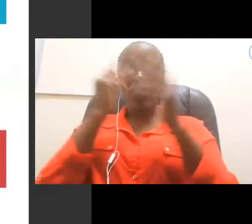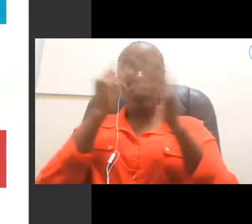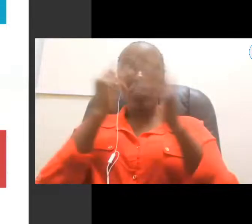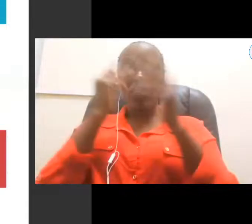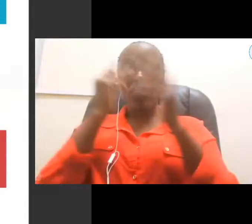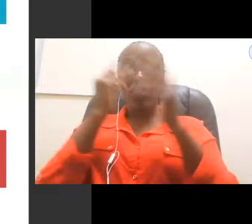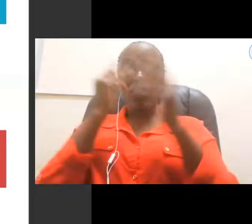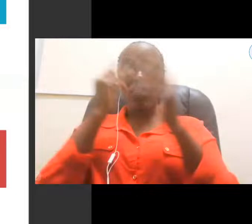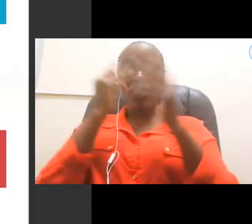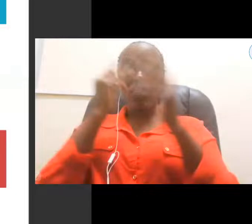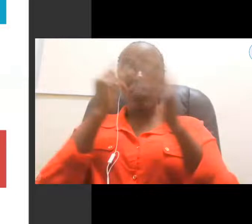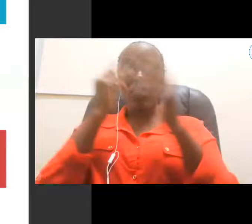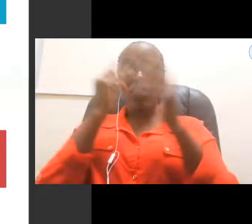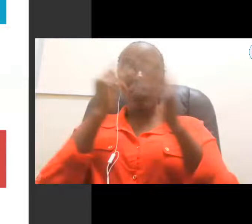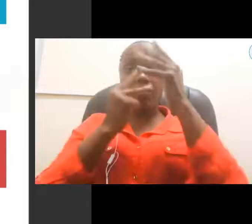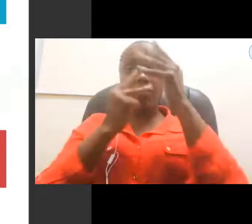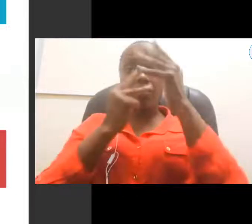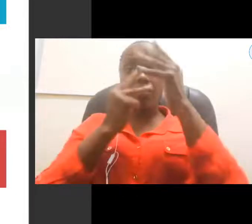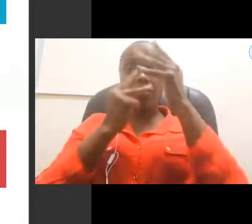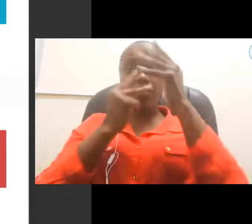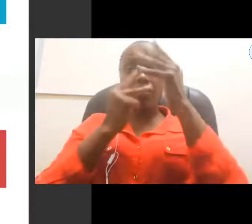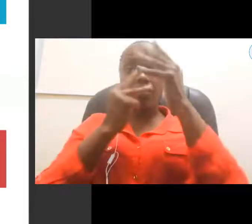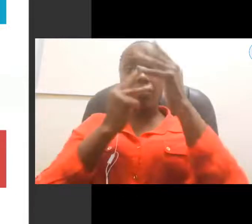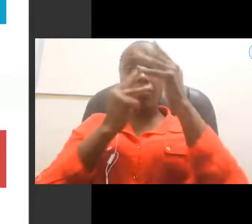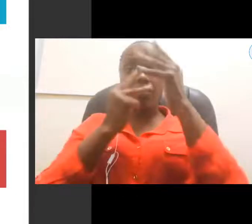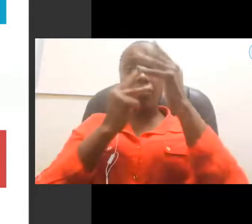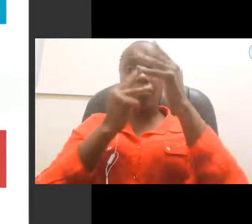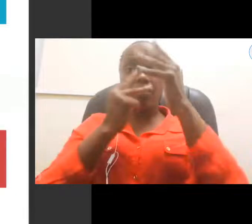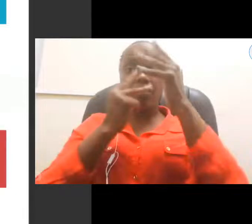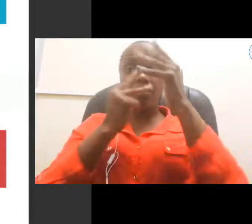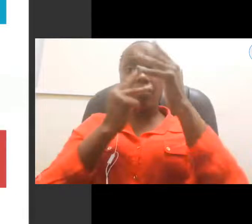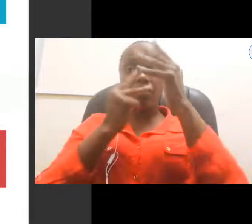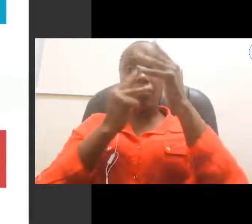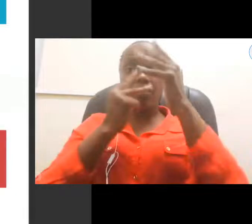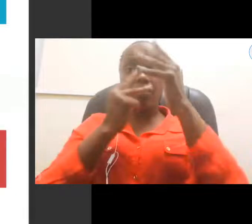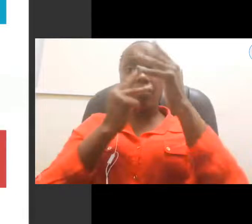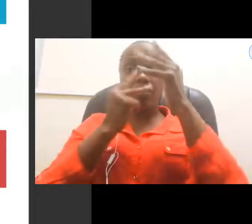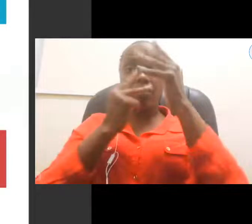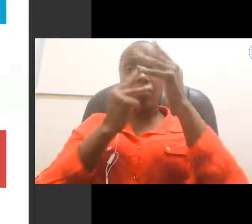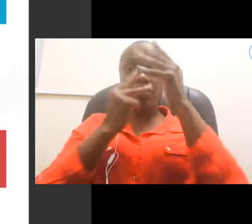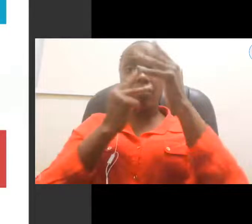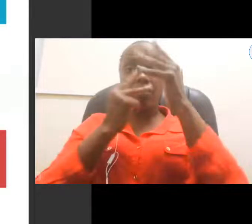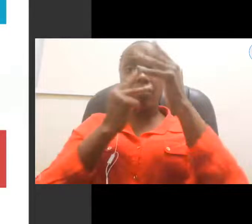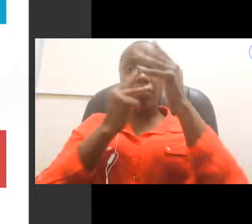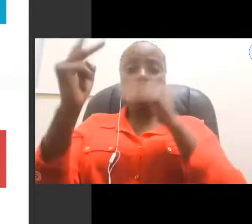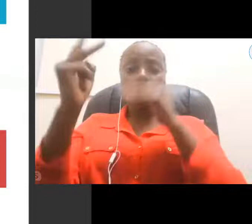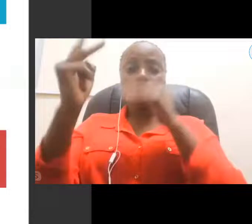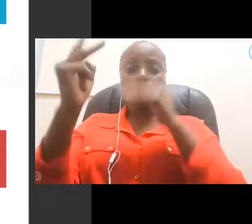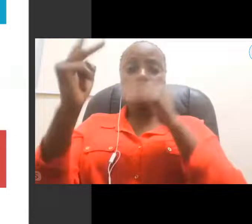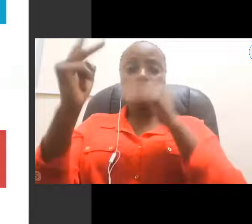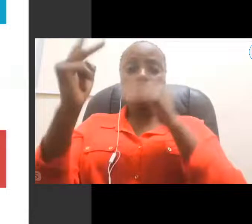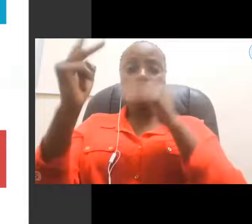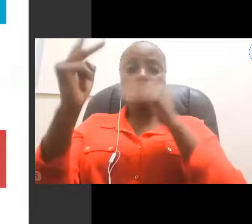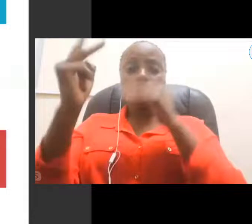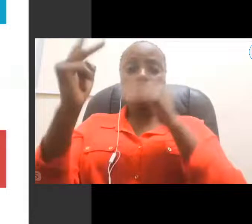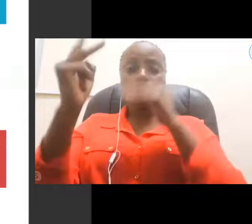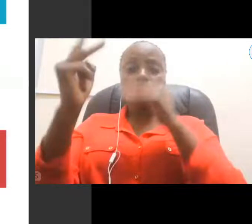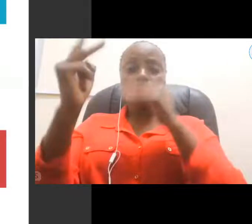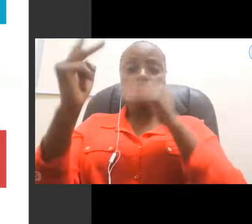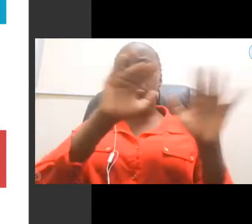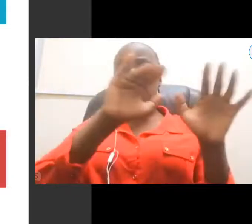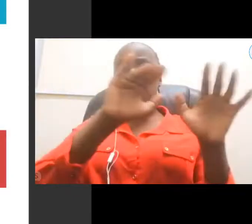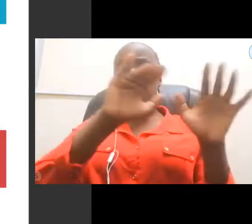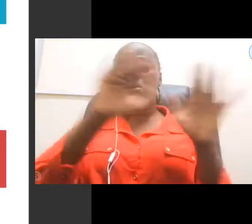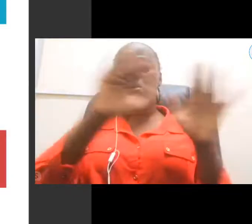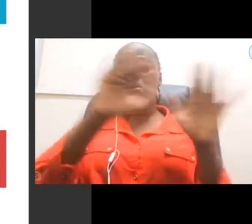the past. And then based on the long-term change that we want to see for children in our continent and so forth,